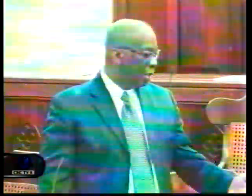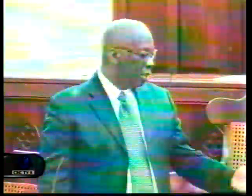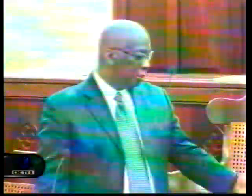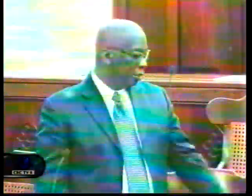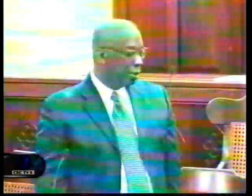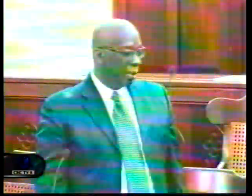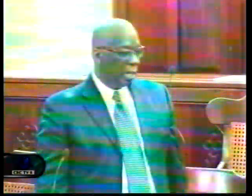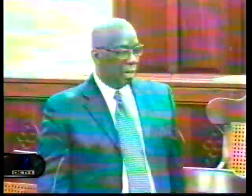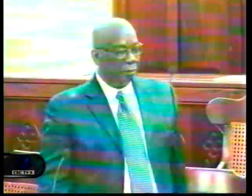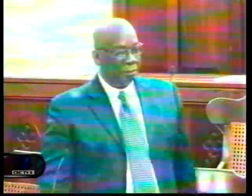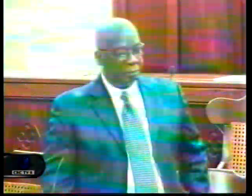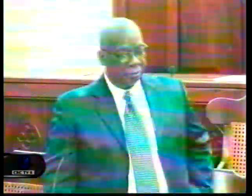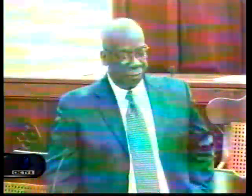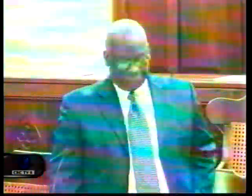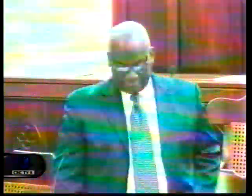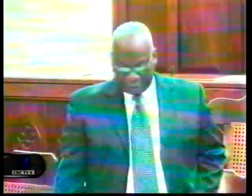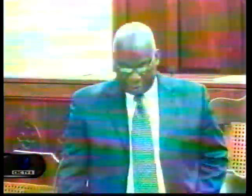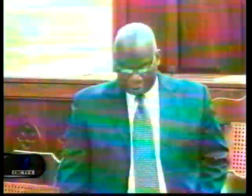as